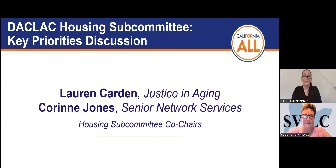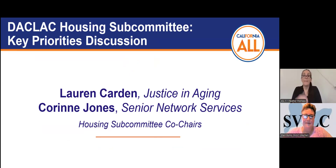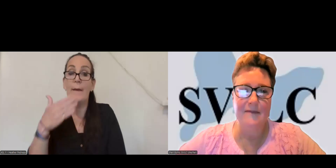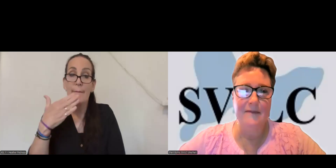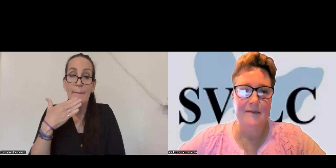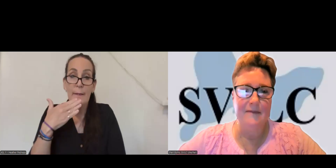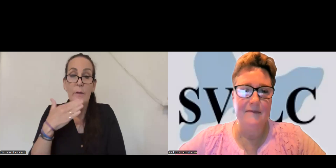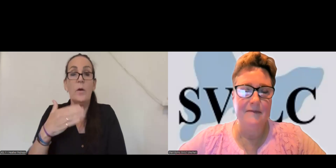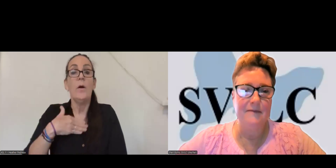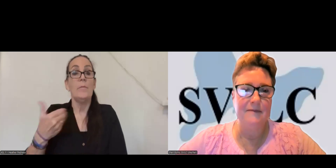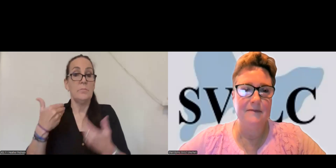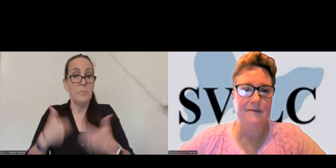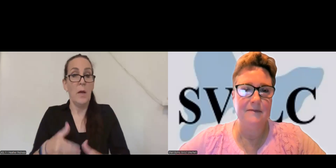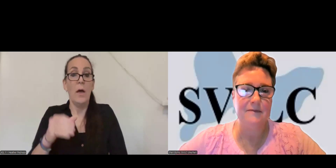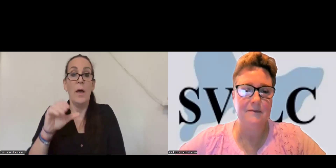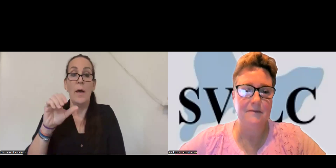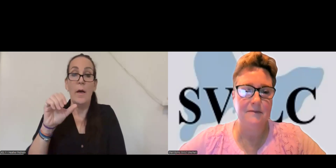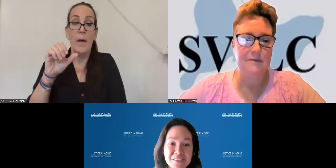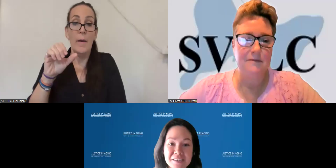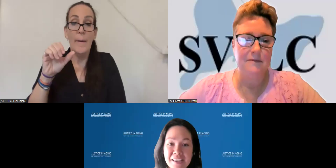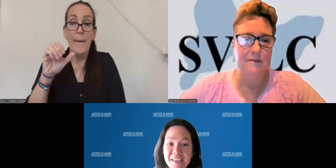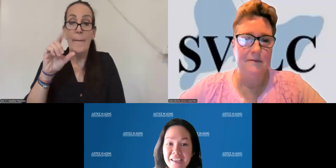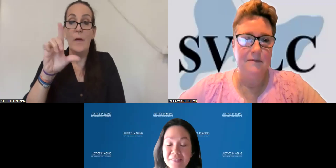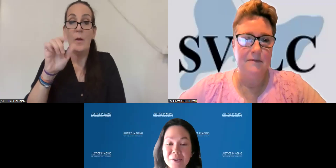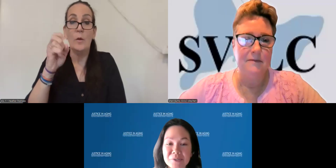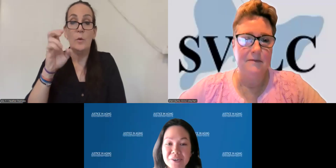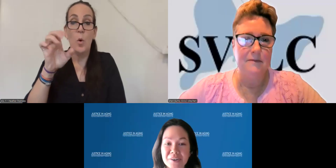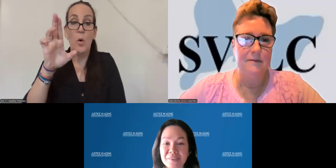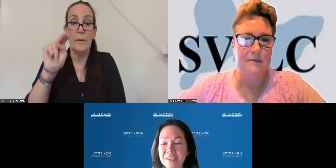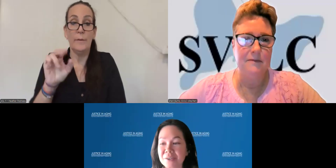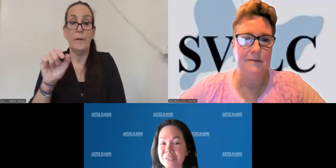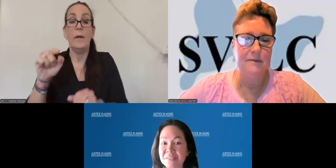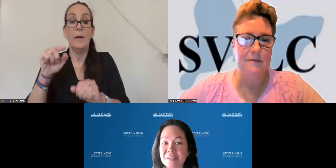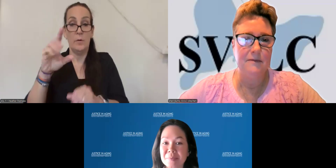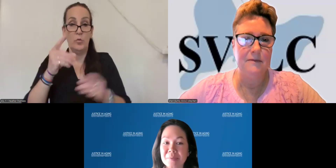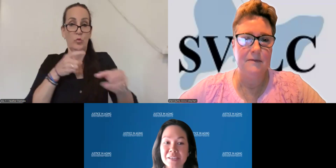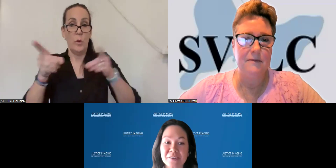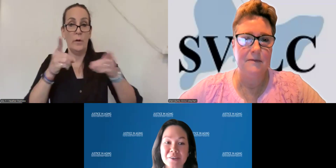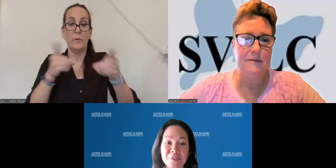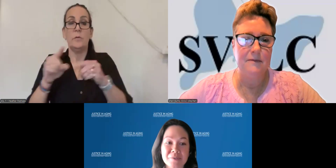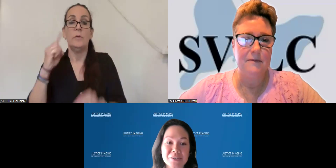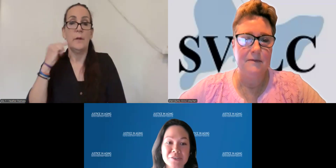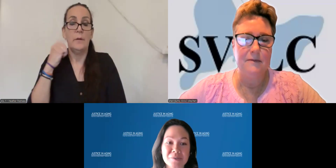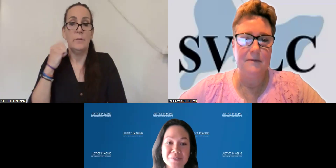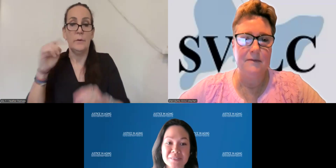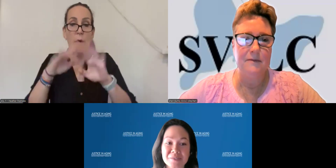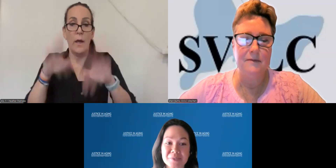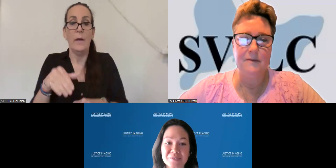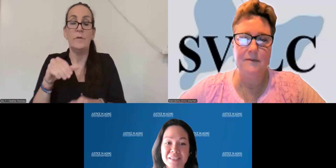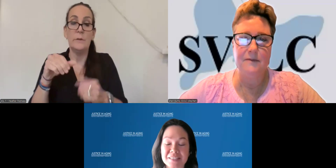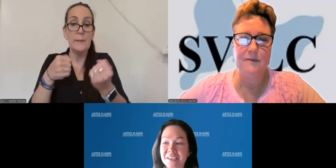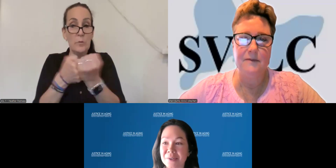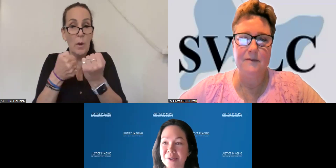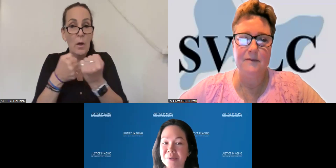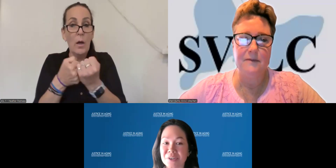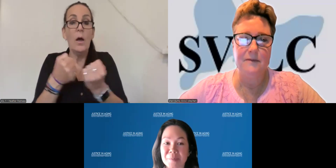I'm the Director of California Housing Advocacy at Justice and Aging and the co-chair of the Housing Subcommittee, along with Corinne Jones, who serves